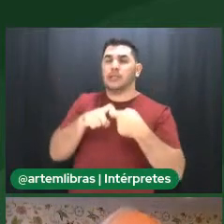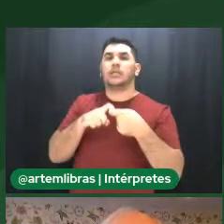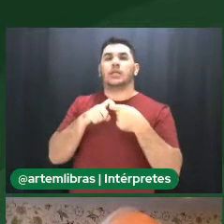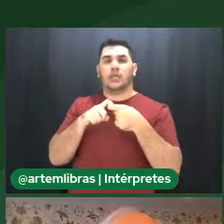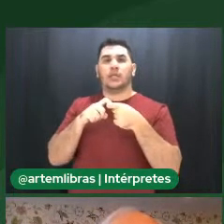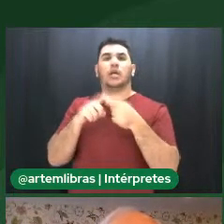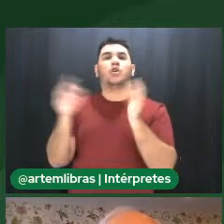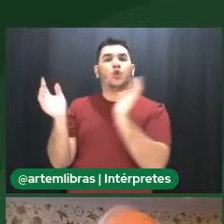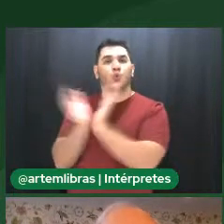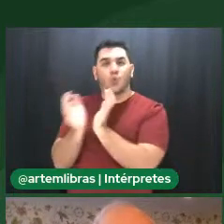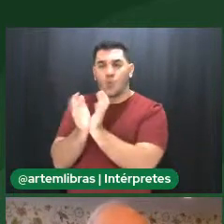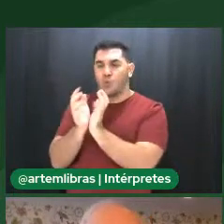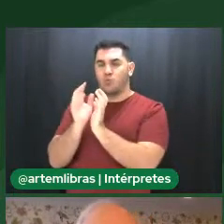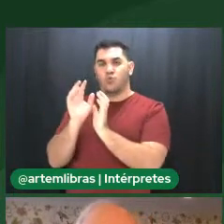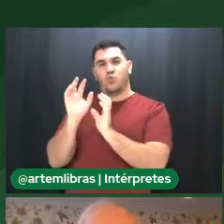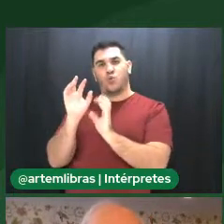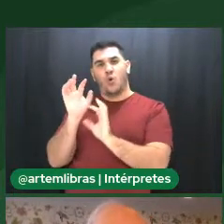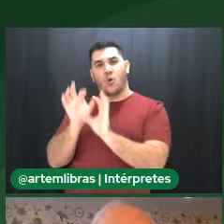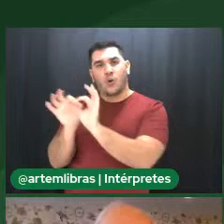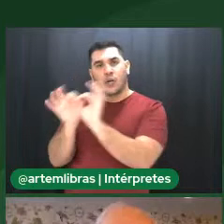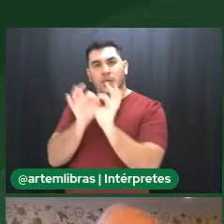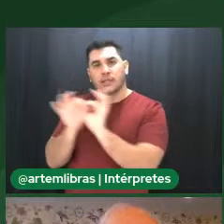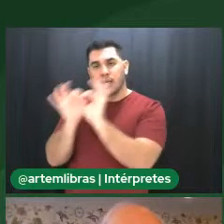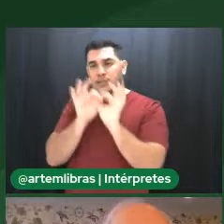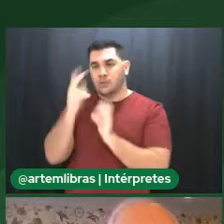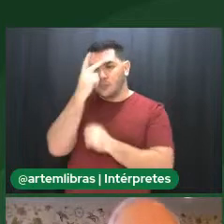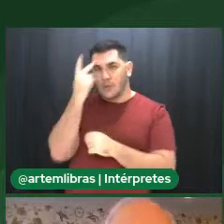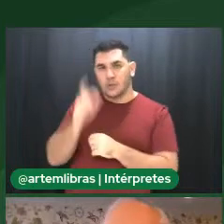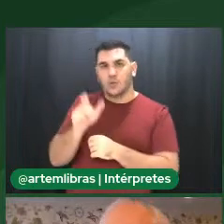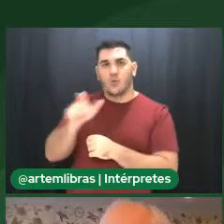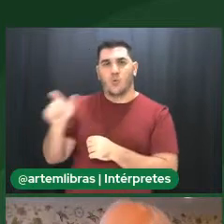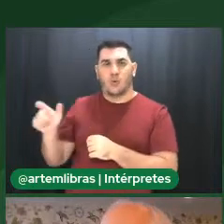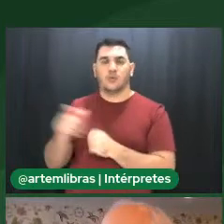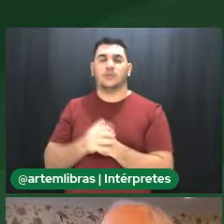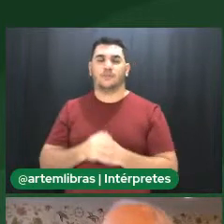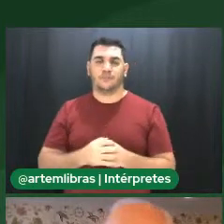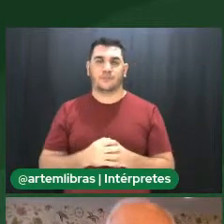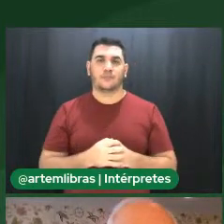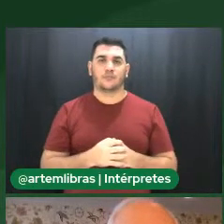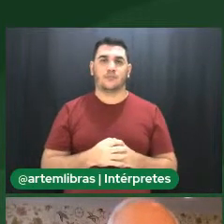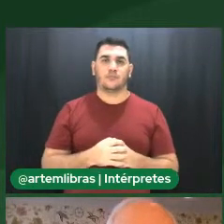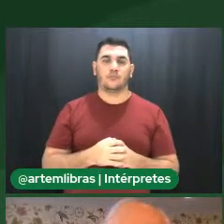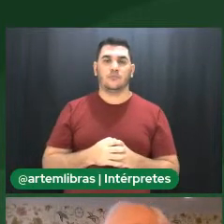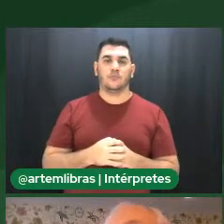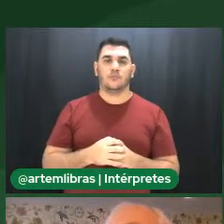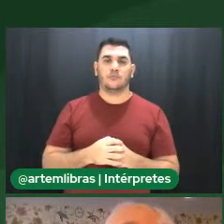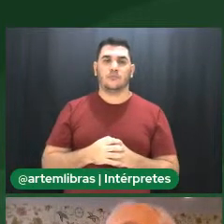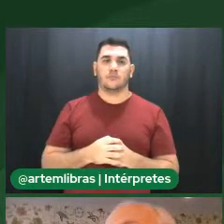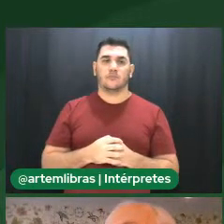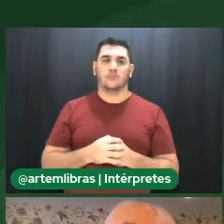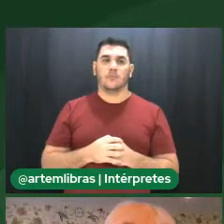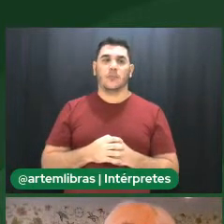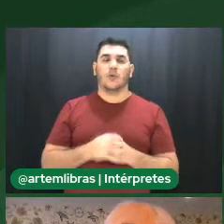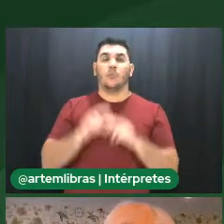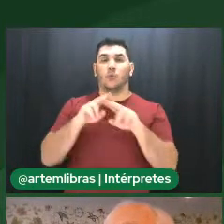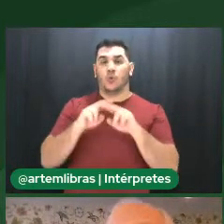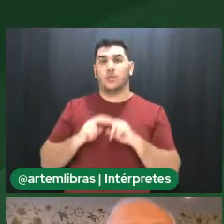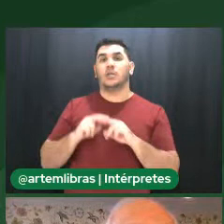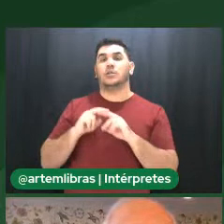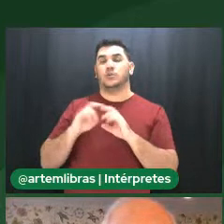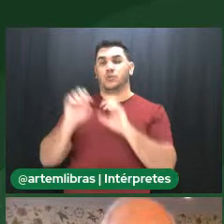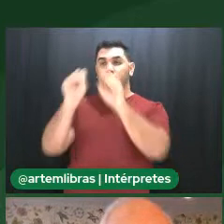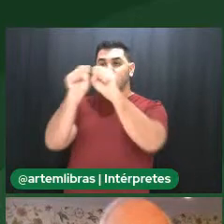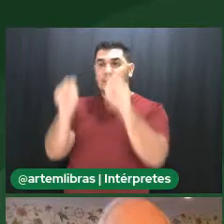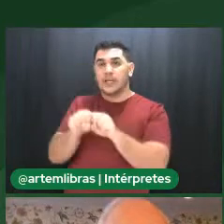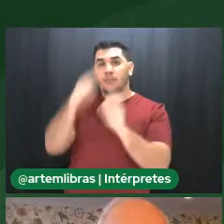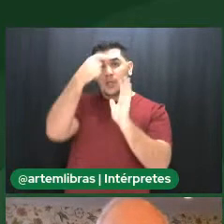financial data, but they're beginning to move into auditing of AI systems, and that's a good thing as well.